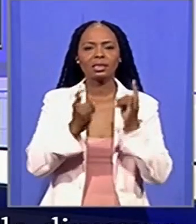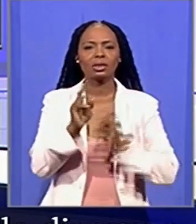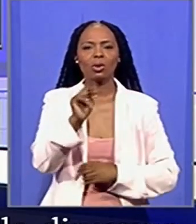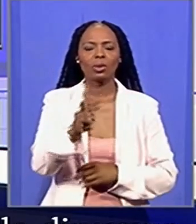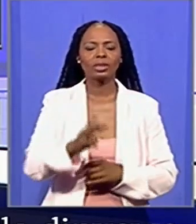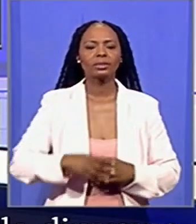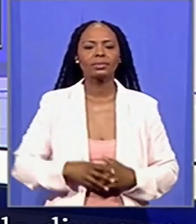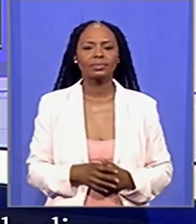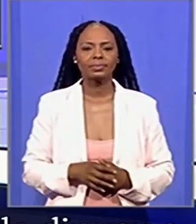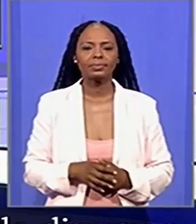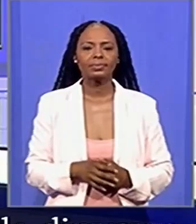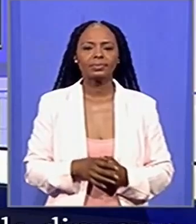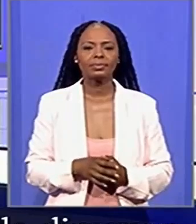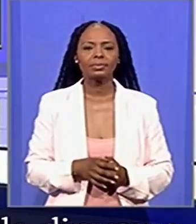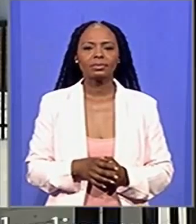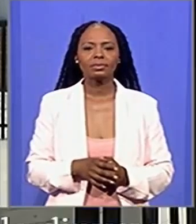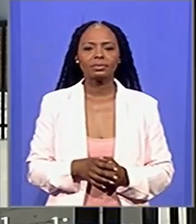West.